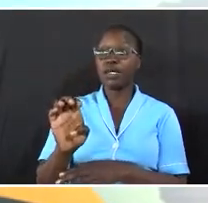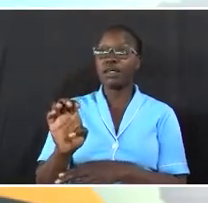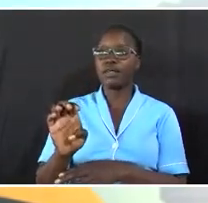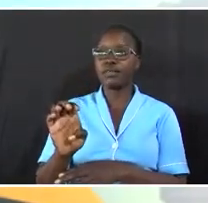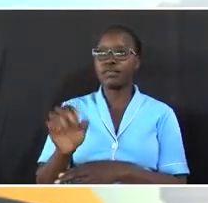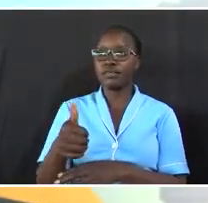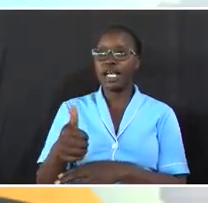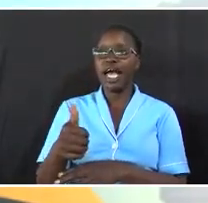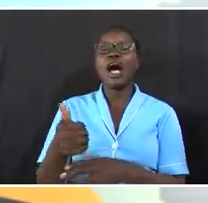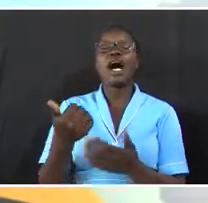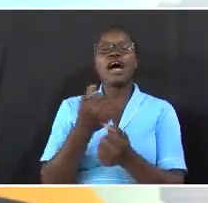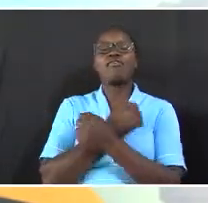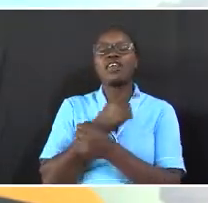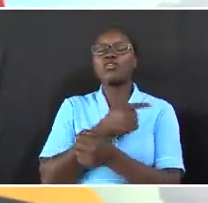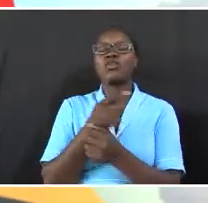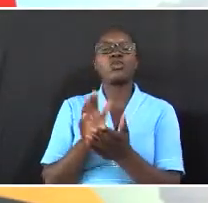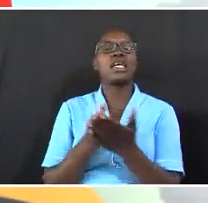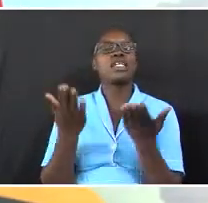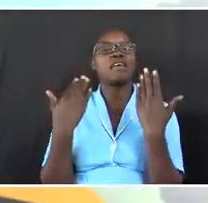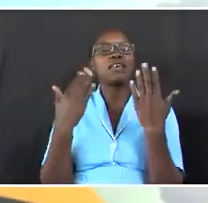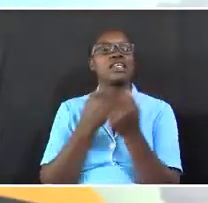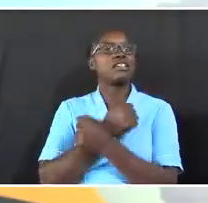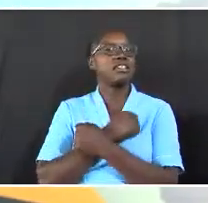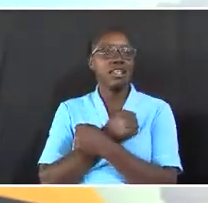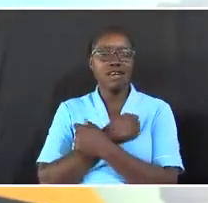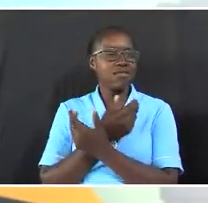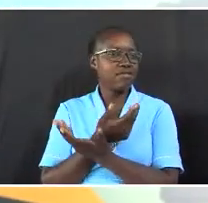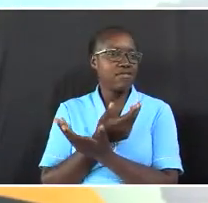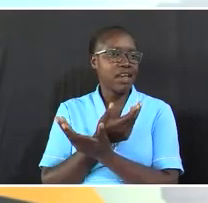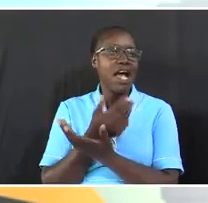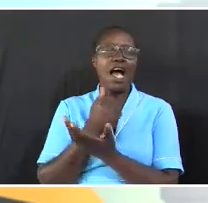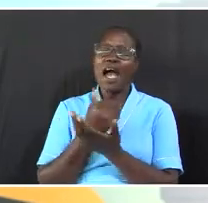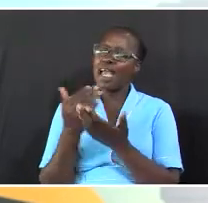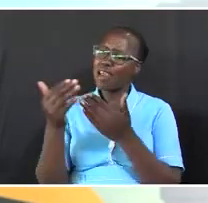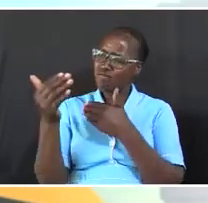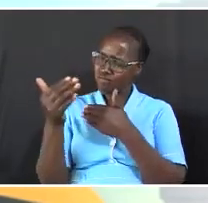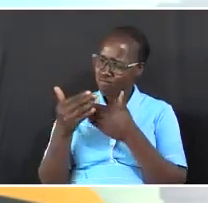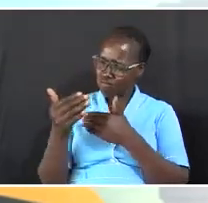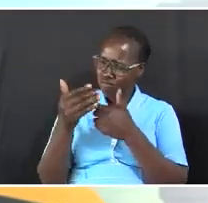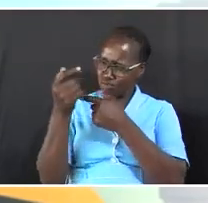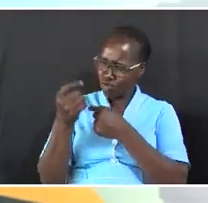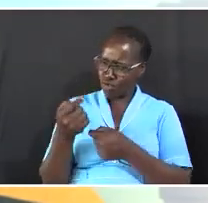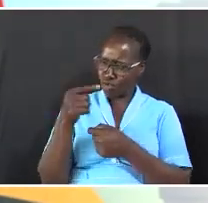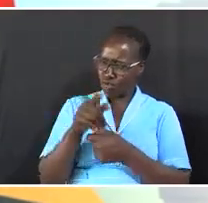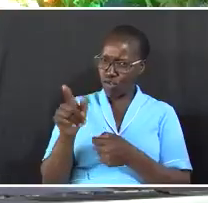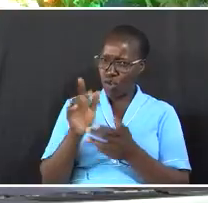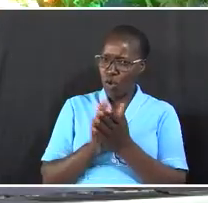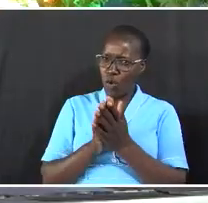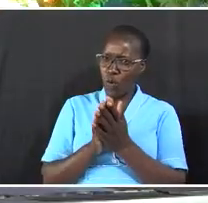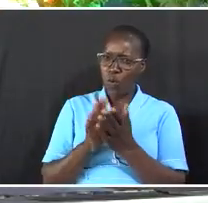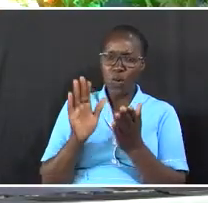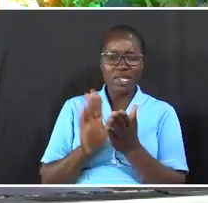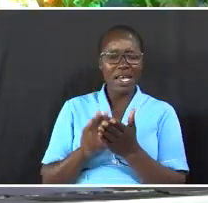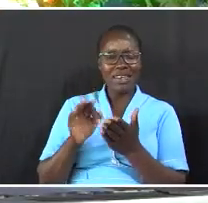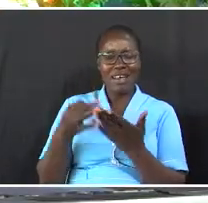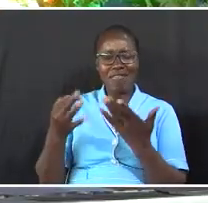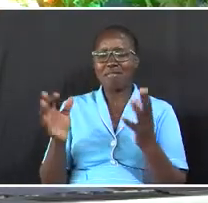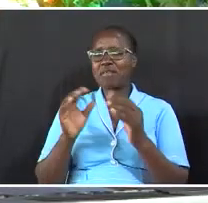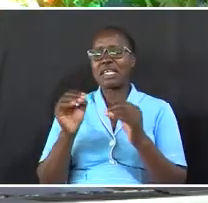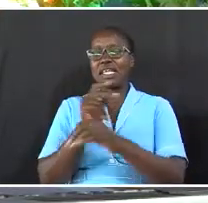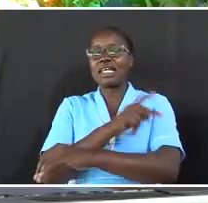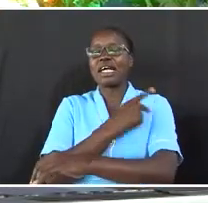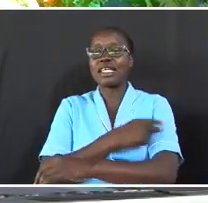you with an everlasting love. I have drawn you with an unfailing kindness. I